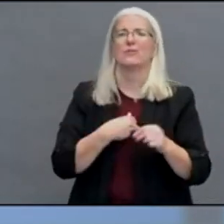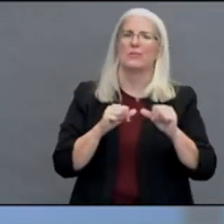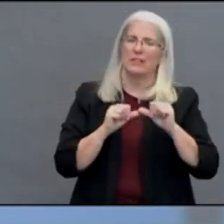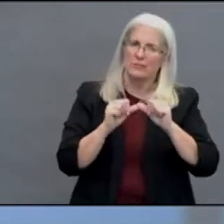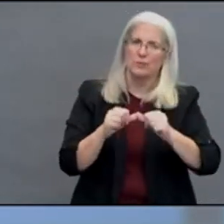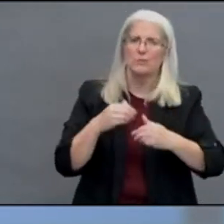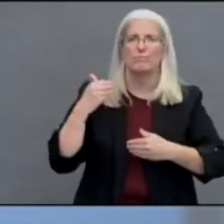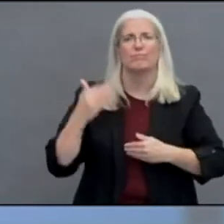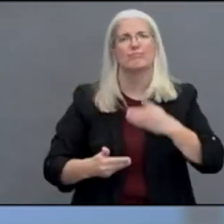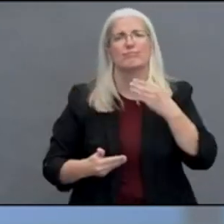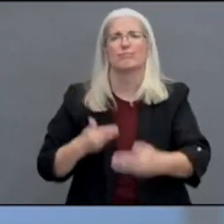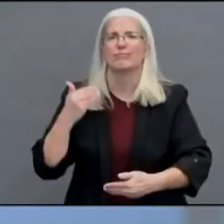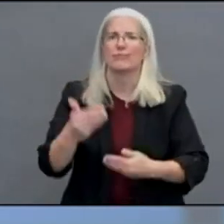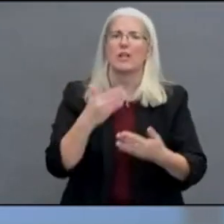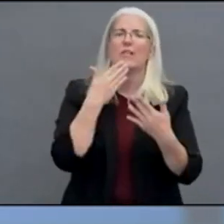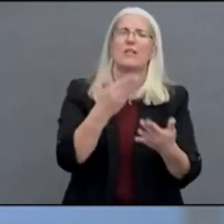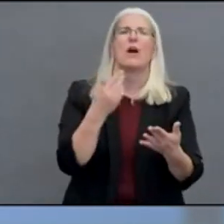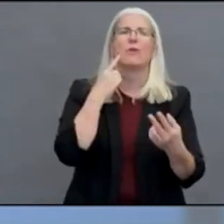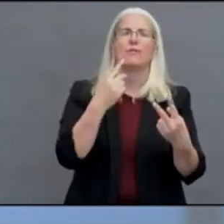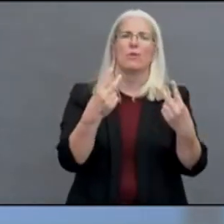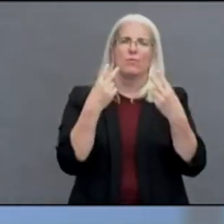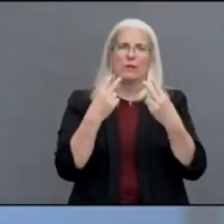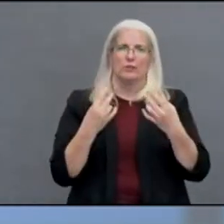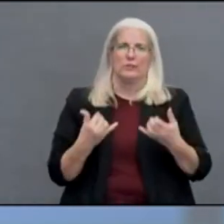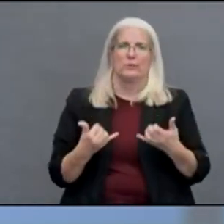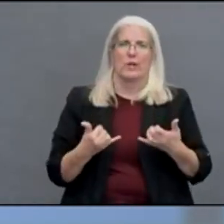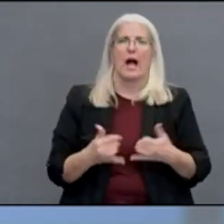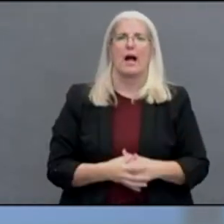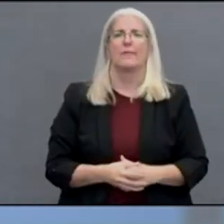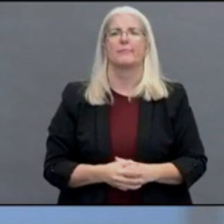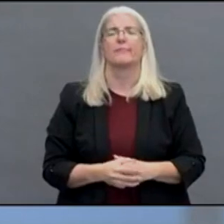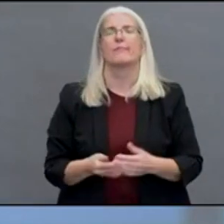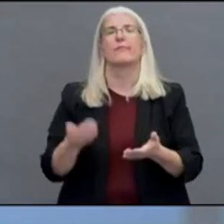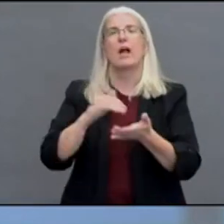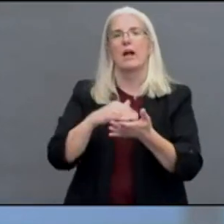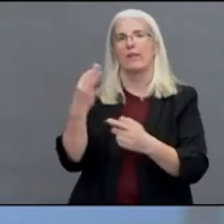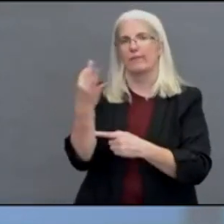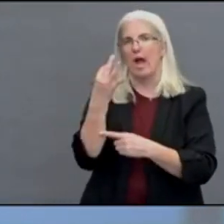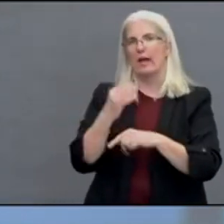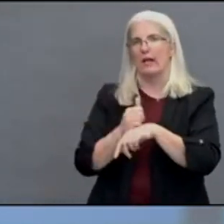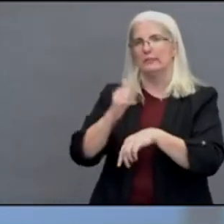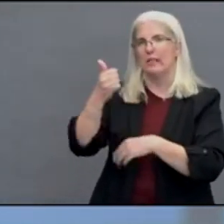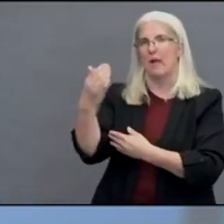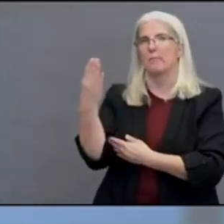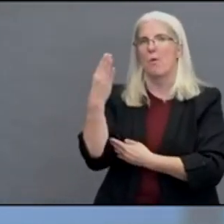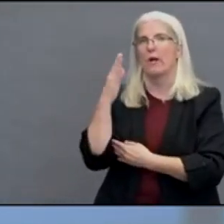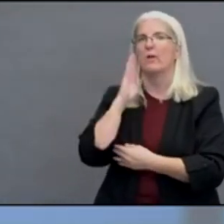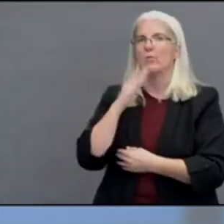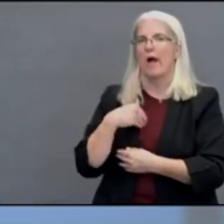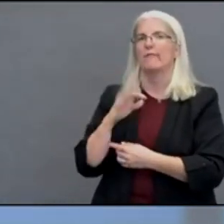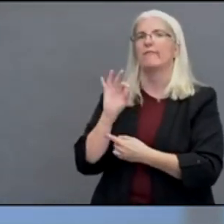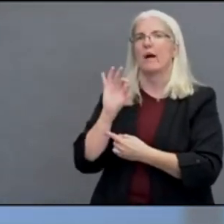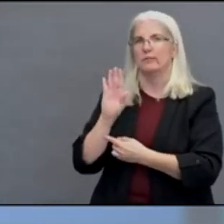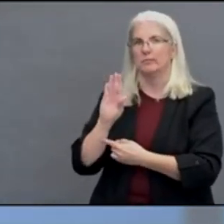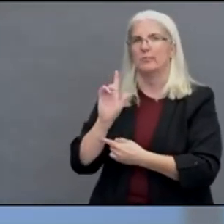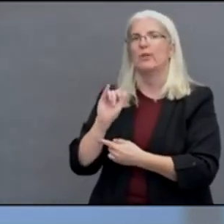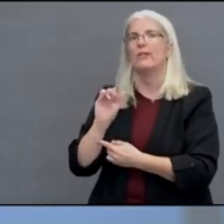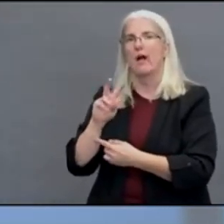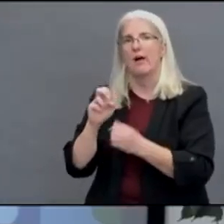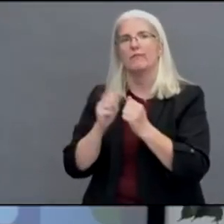And remember, we will be again here on Friday at 10 a.m. To provide more information. Thank you. Thank